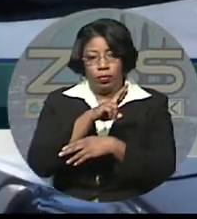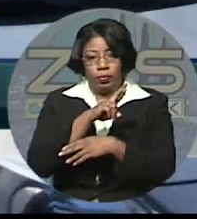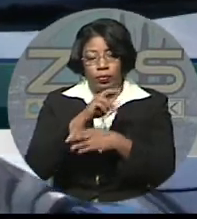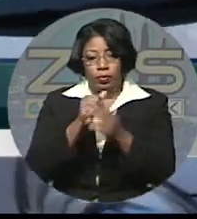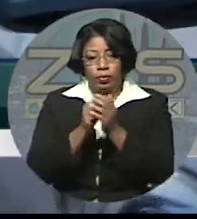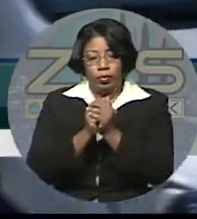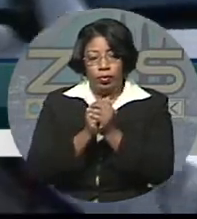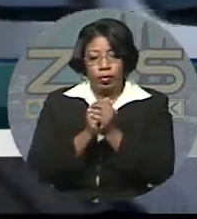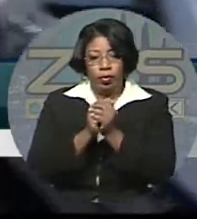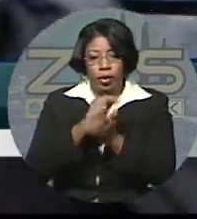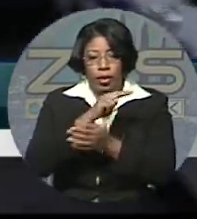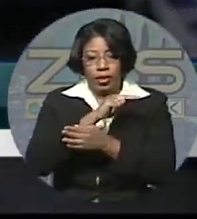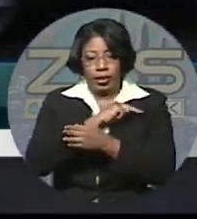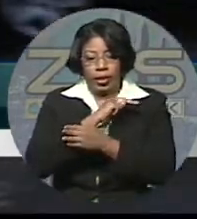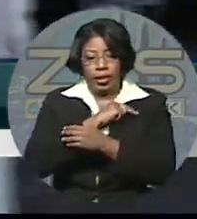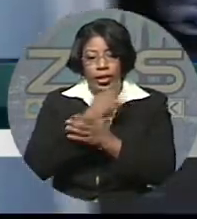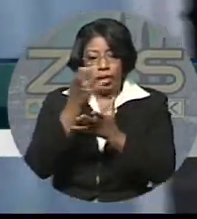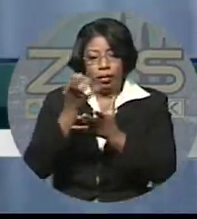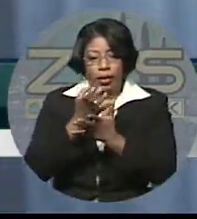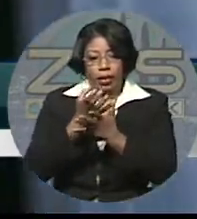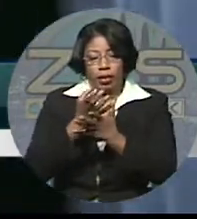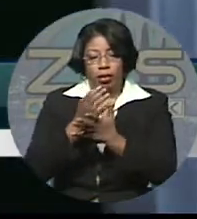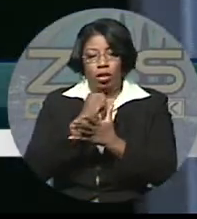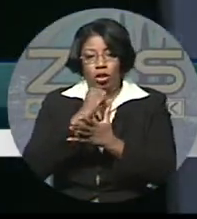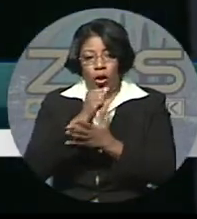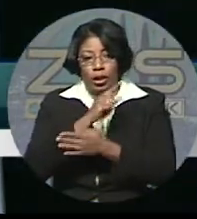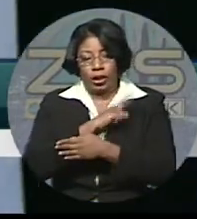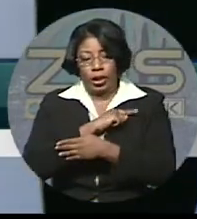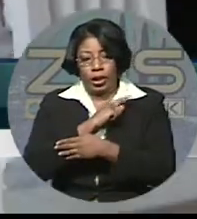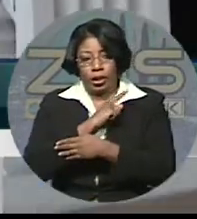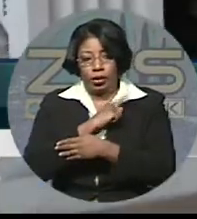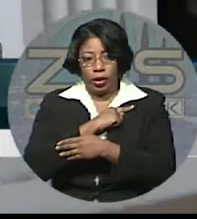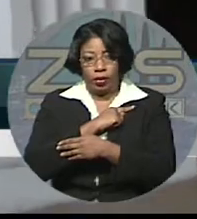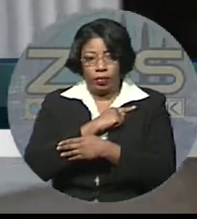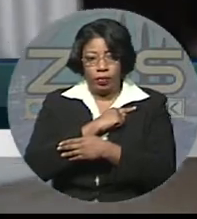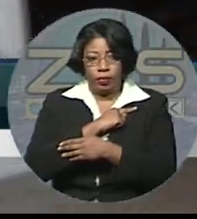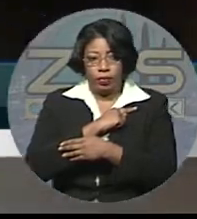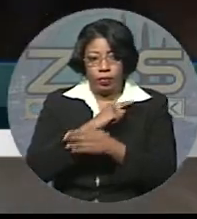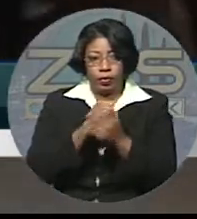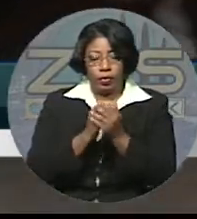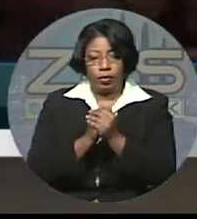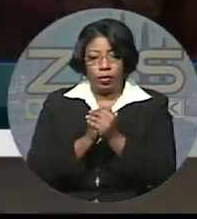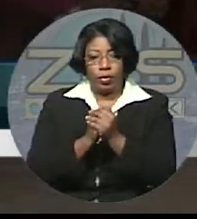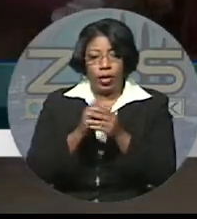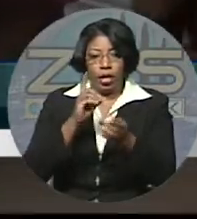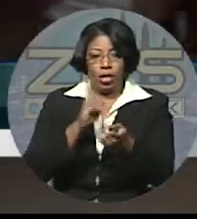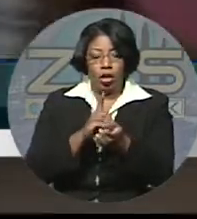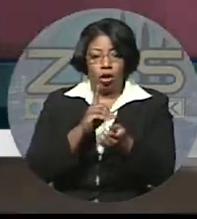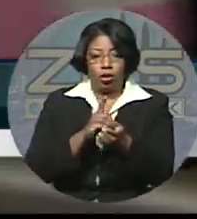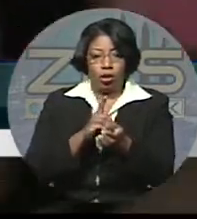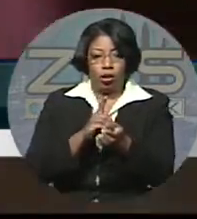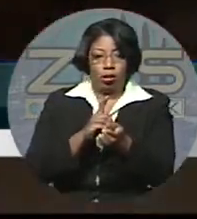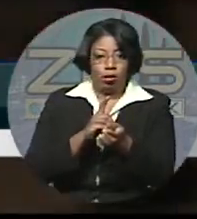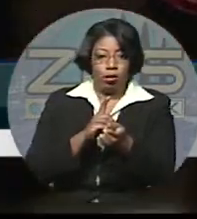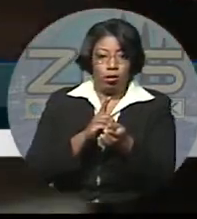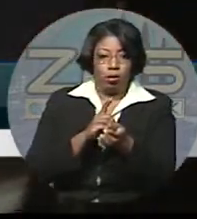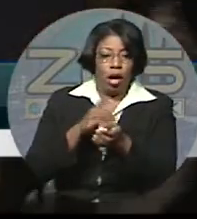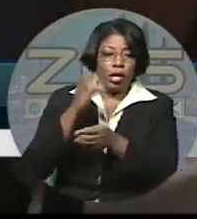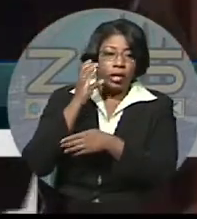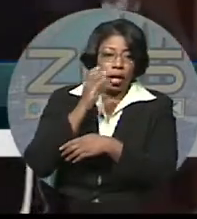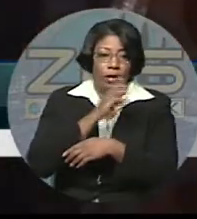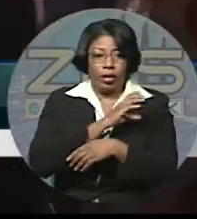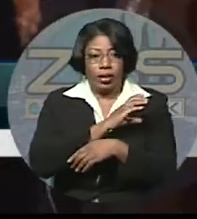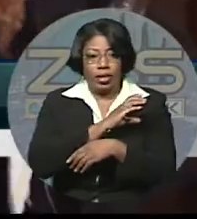Major. Neely has pleaded not guilty to the charge. During today's proceedings, PMH pathologist Dr. Karen Sands was on hand to give